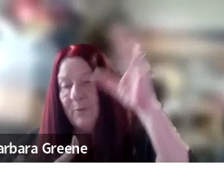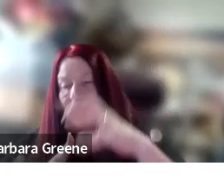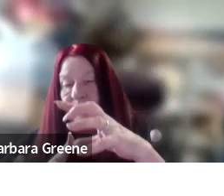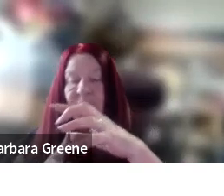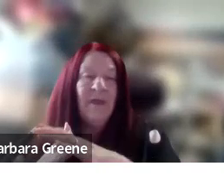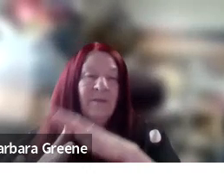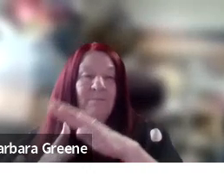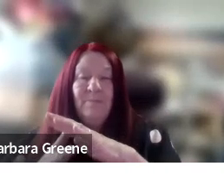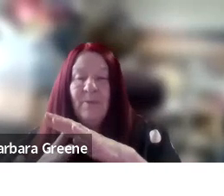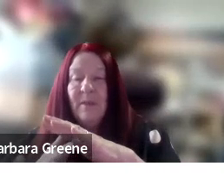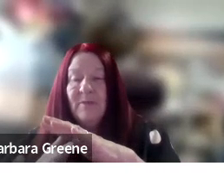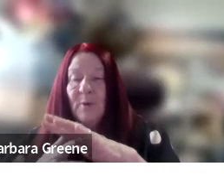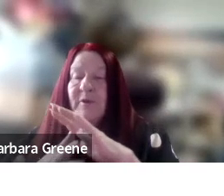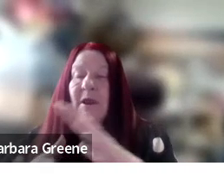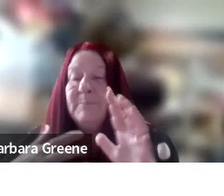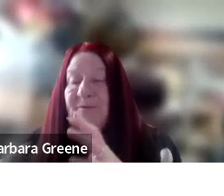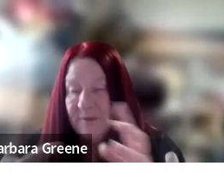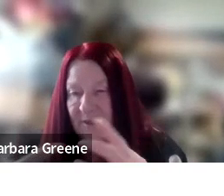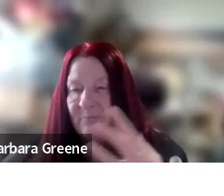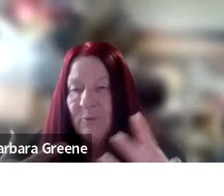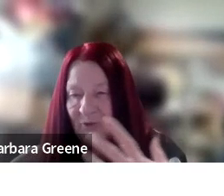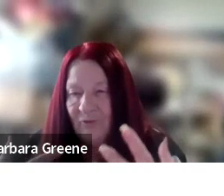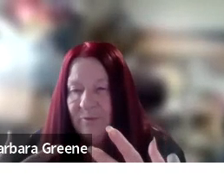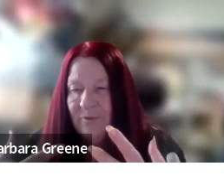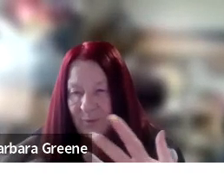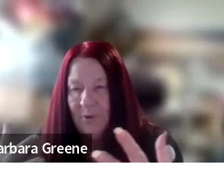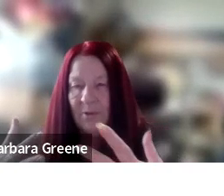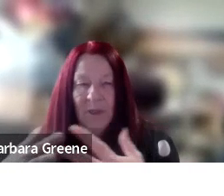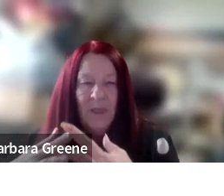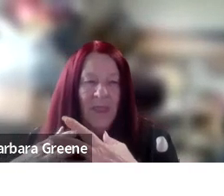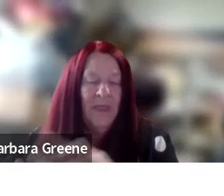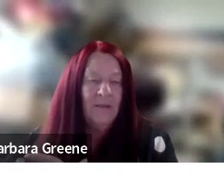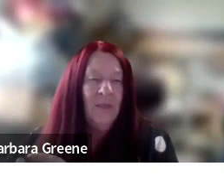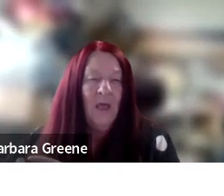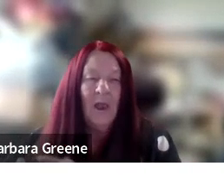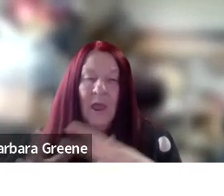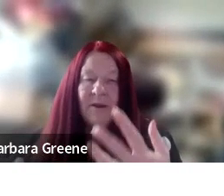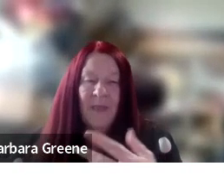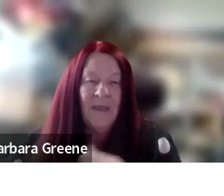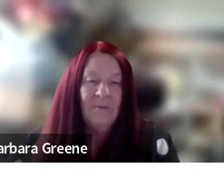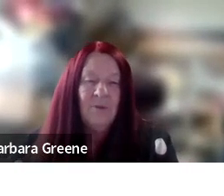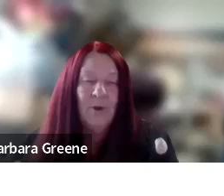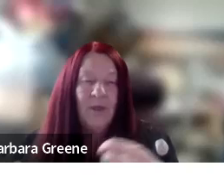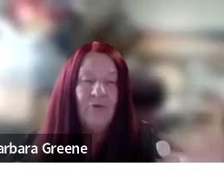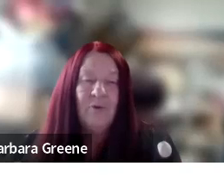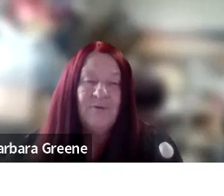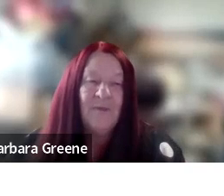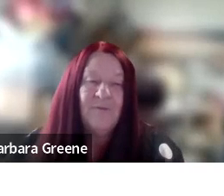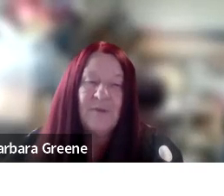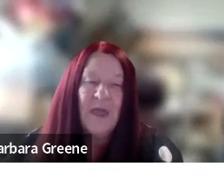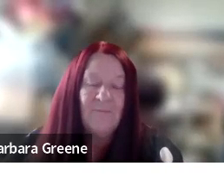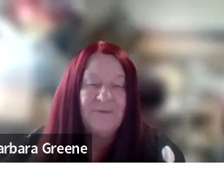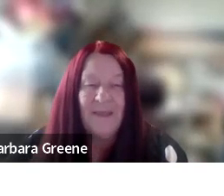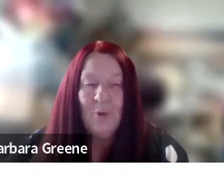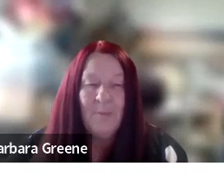when referrals were done, there was a lot of missing information, if you will. And a lot of that, you know, as you can see,